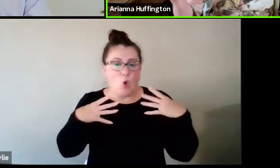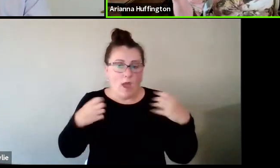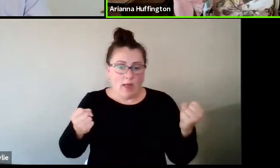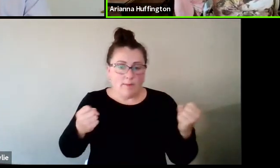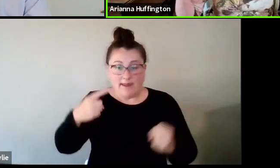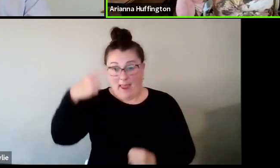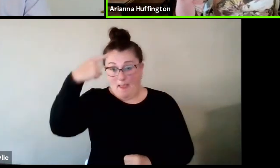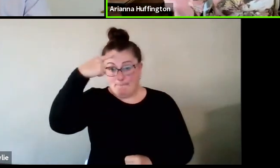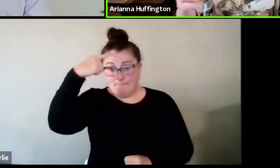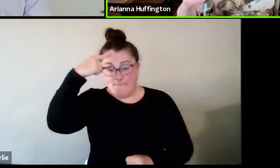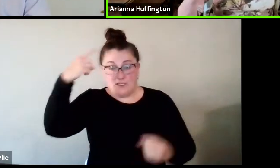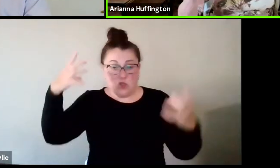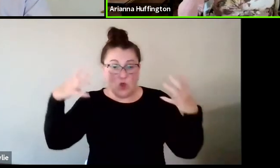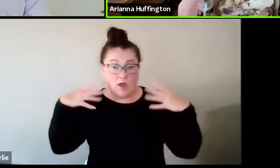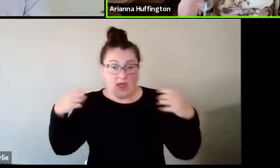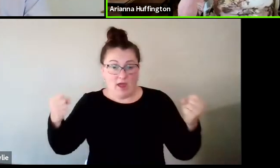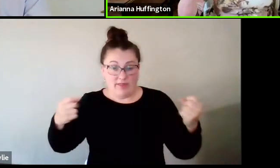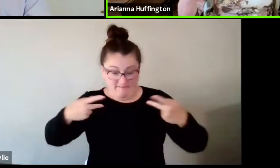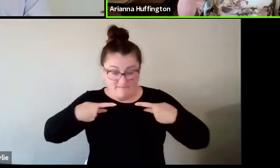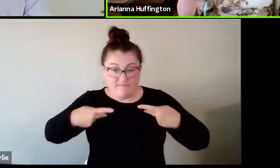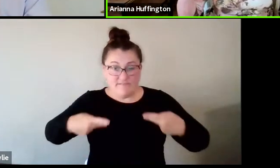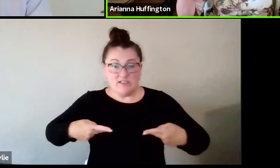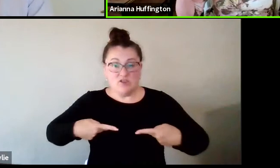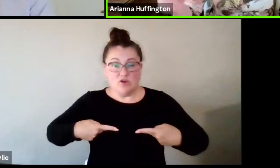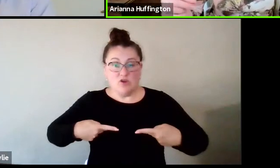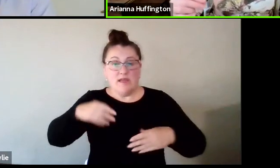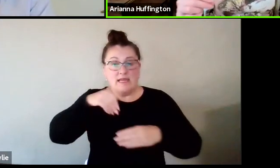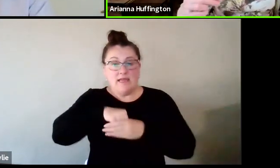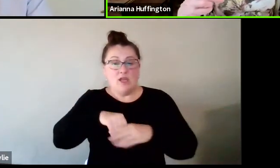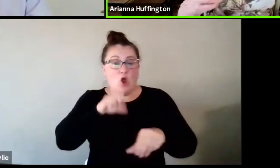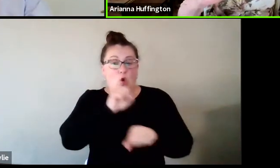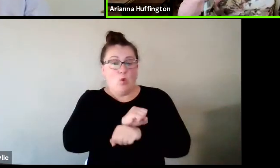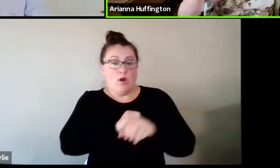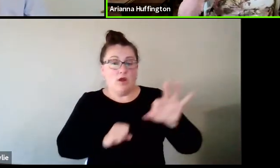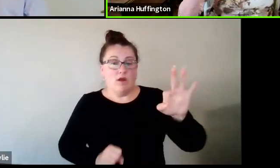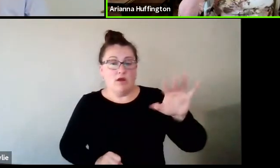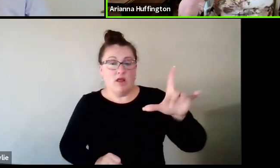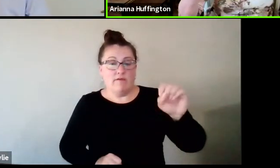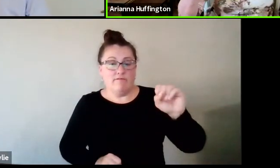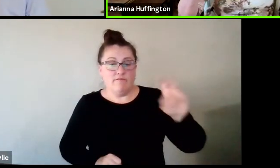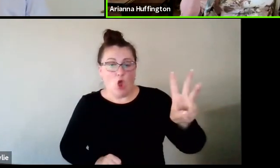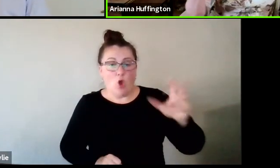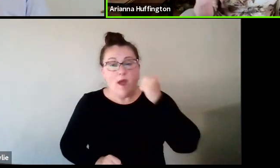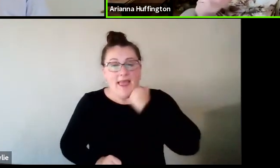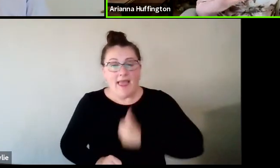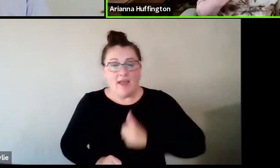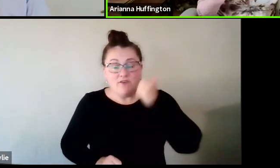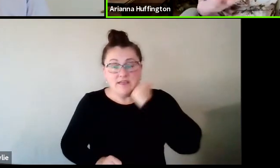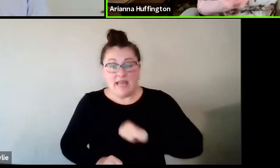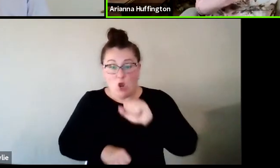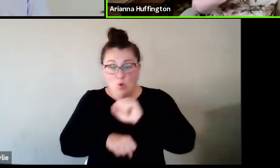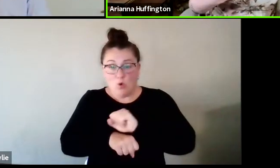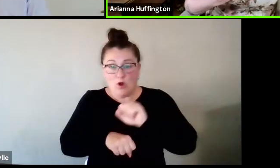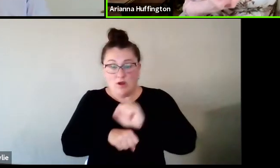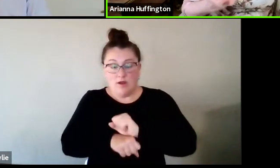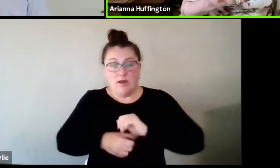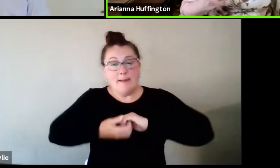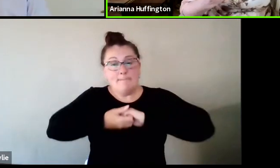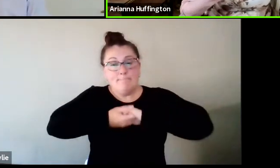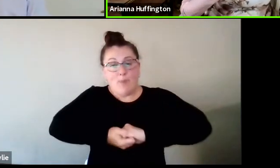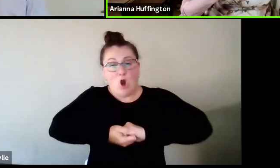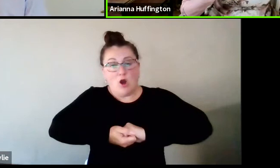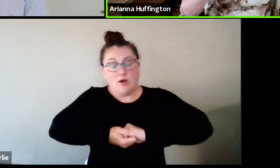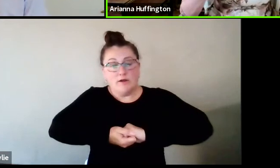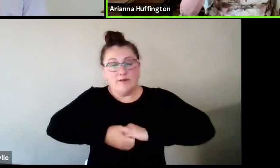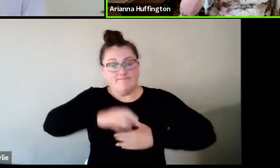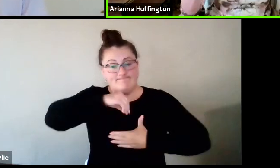health into the workflows, into the working day, so that they're really part of the fabric